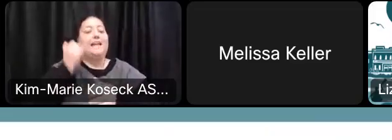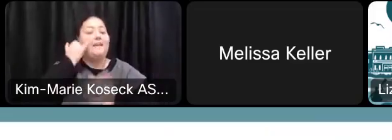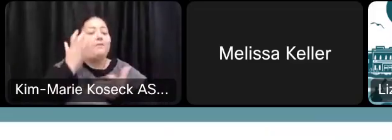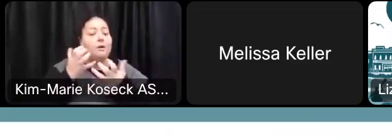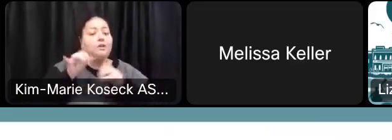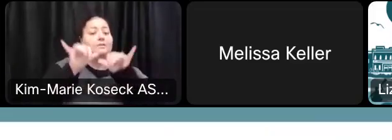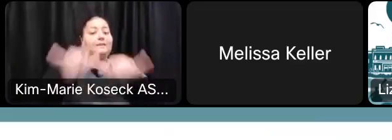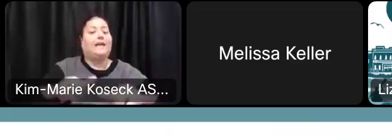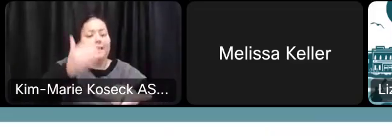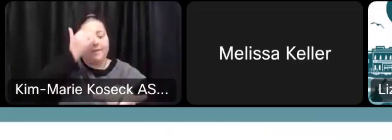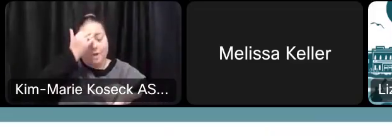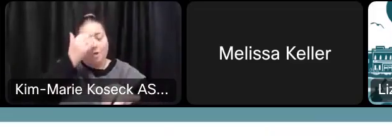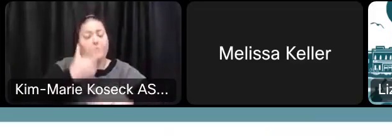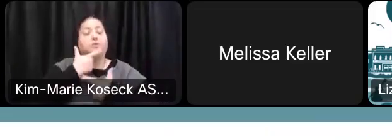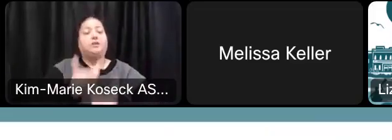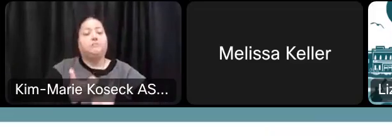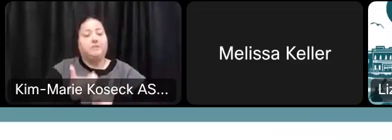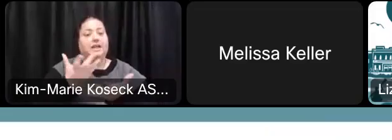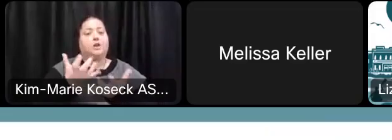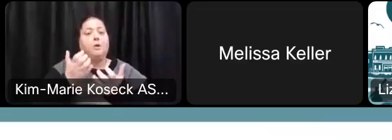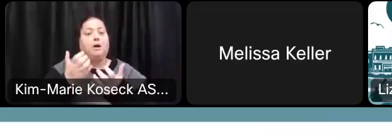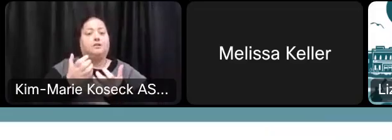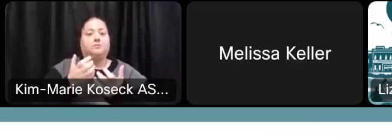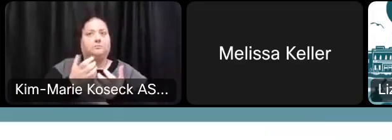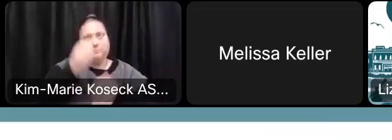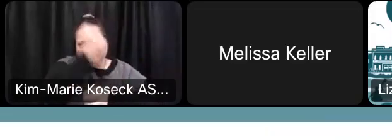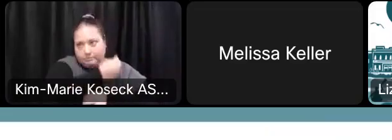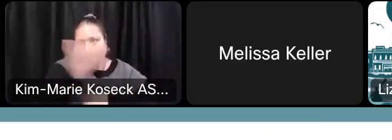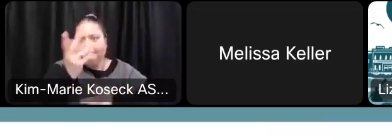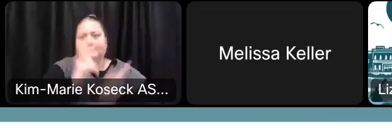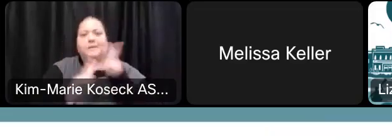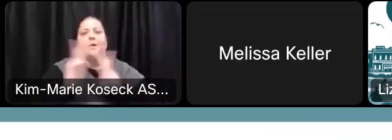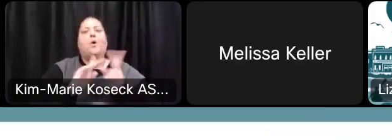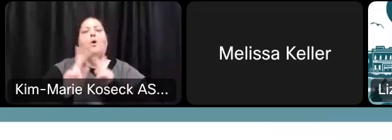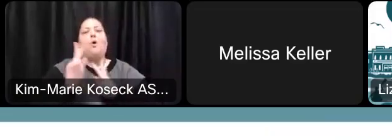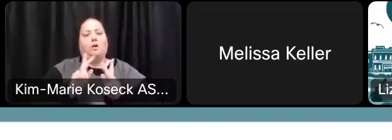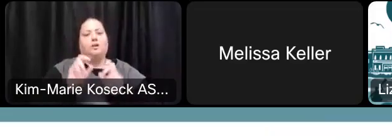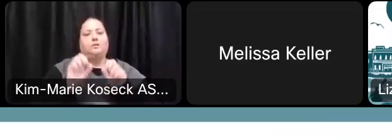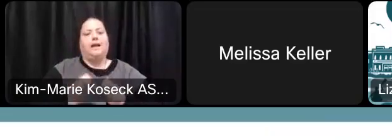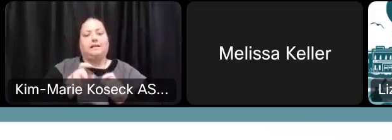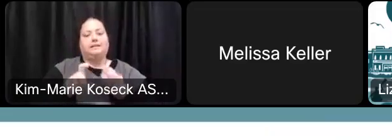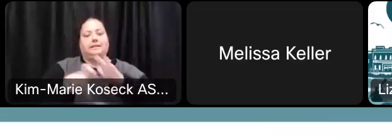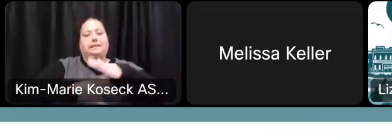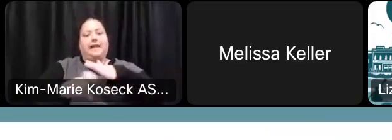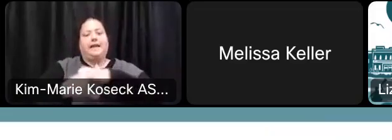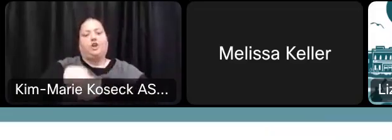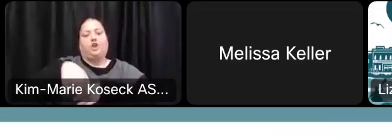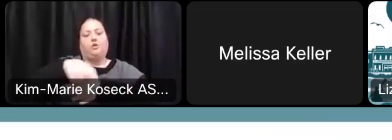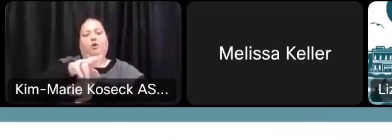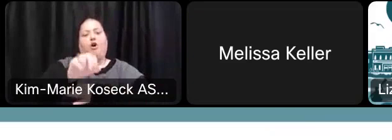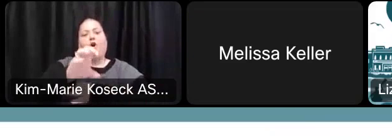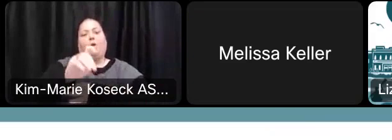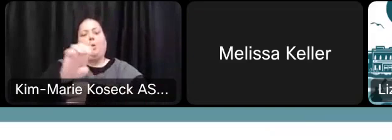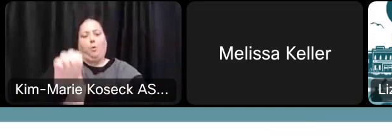in the know, or if you're interested in passing along the information for this webinar, you can scan the QR code that's on the